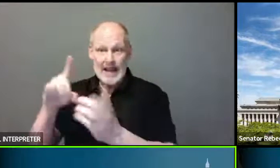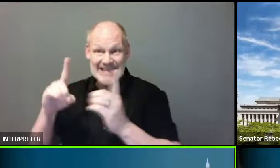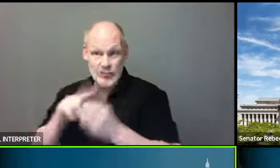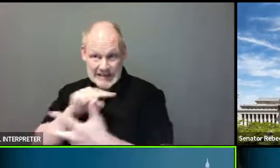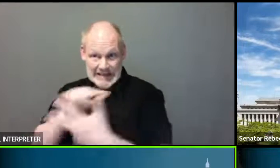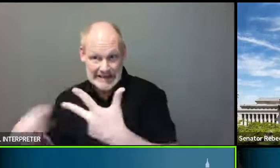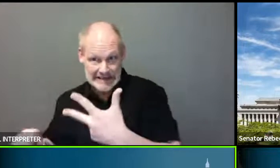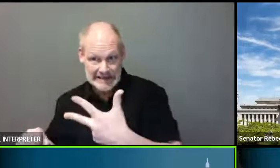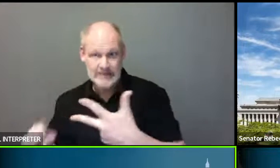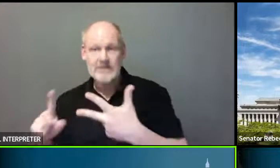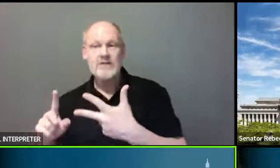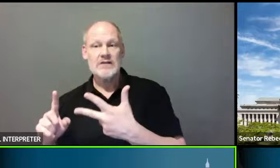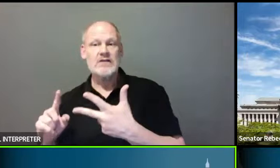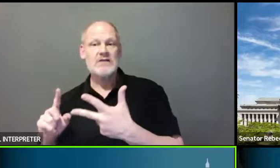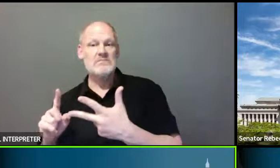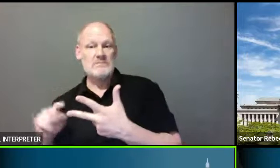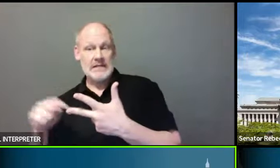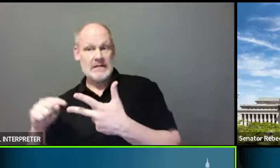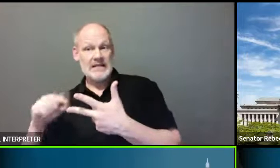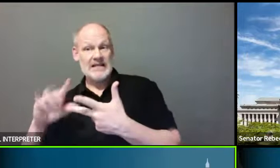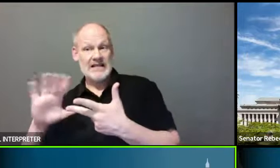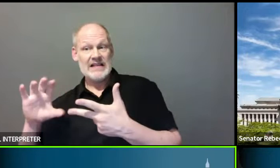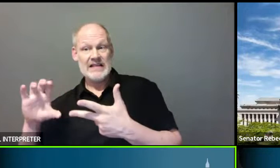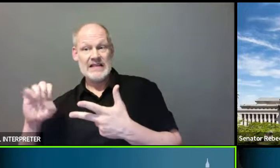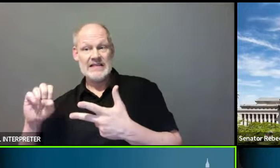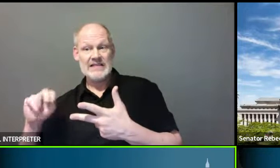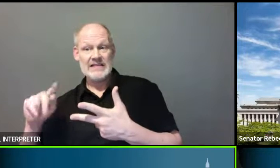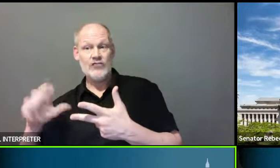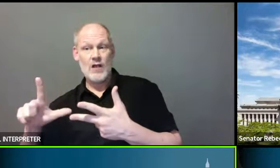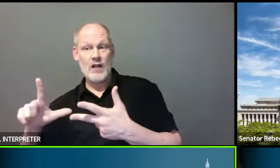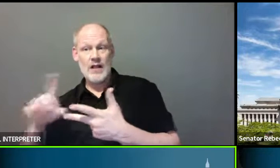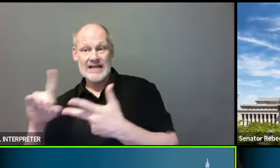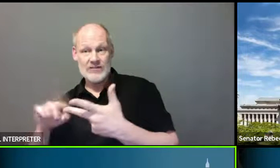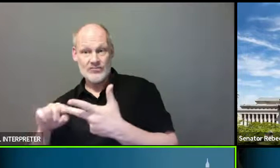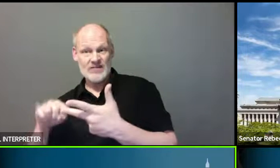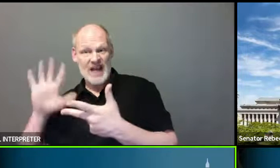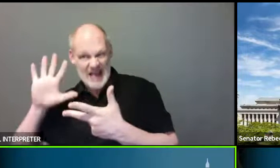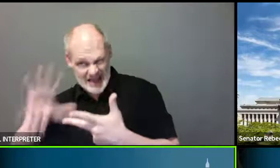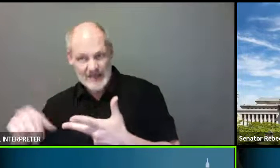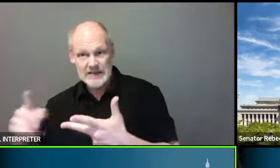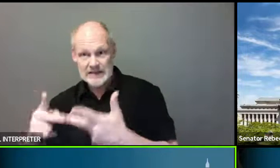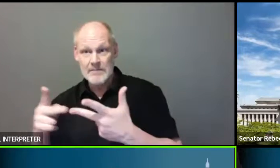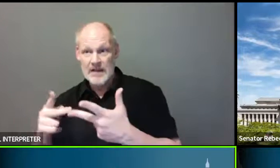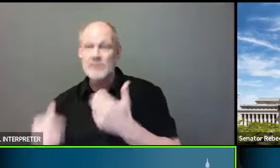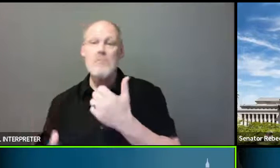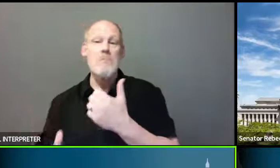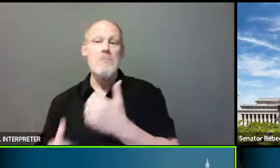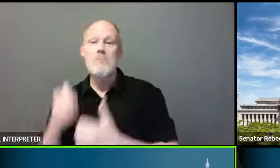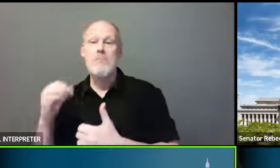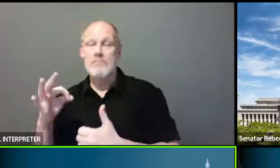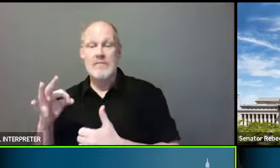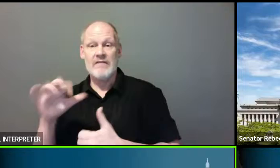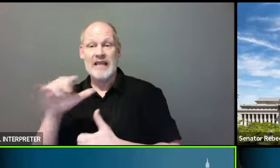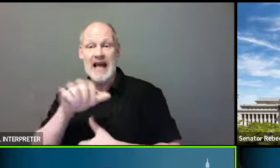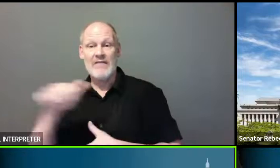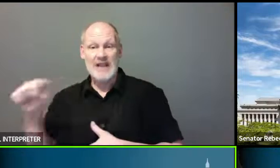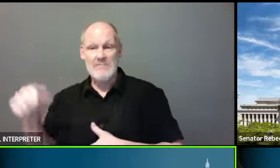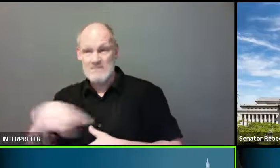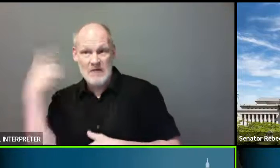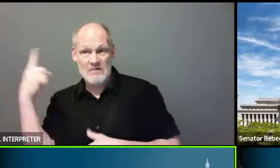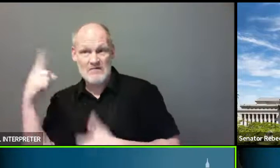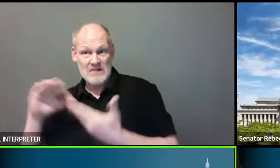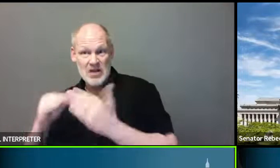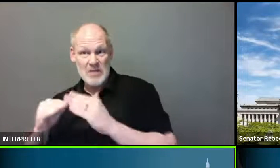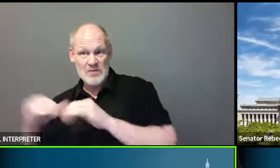was the place where our African-American communities flourished after the Second